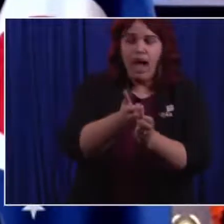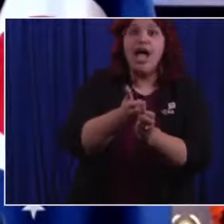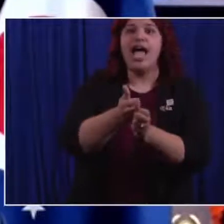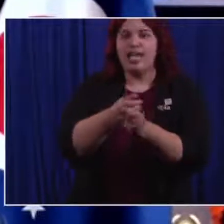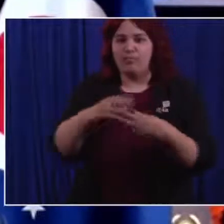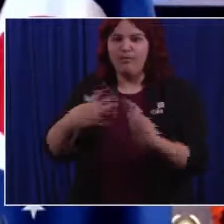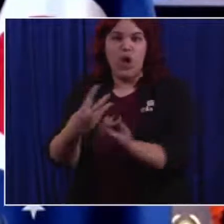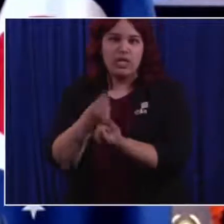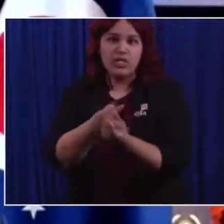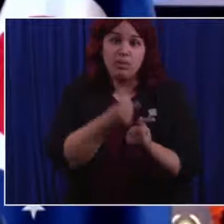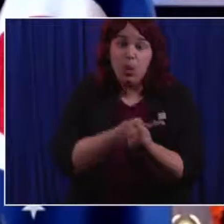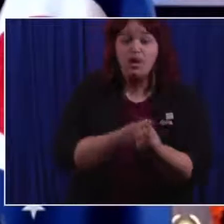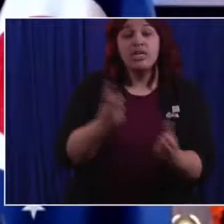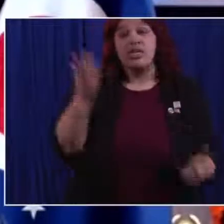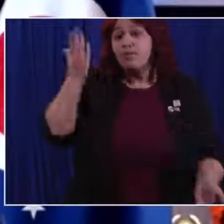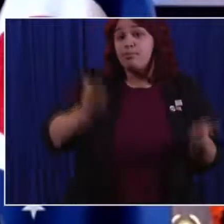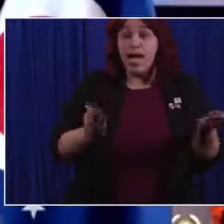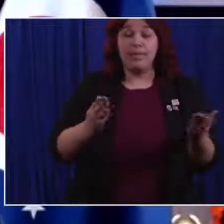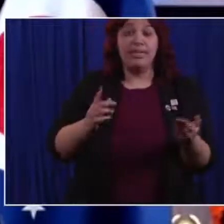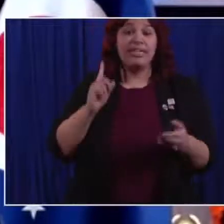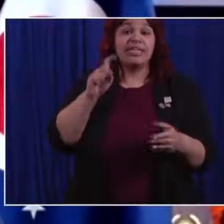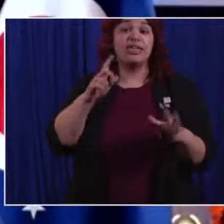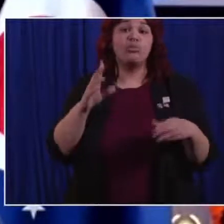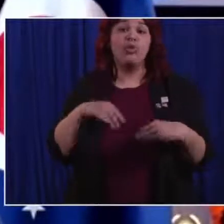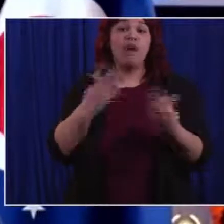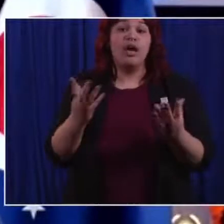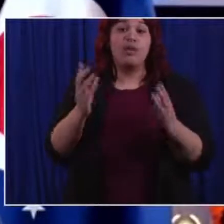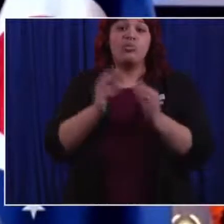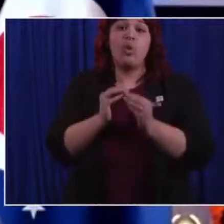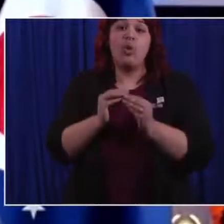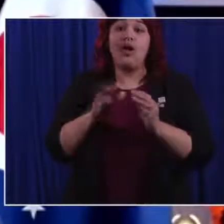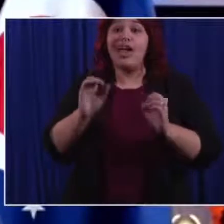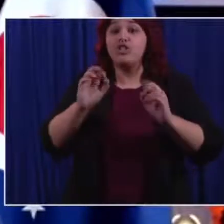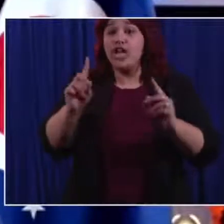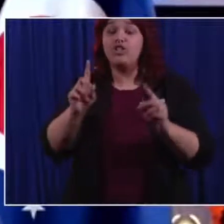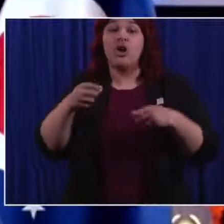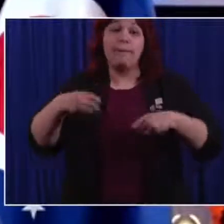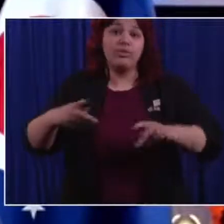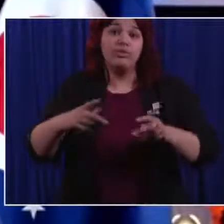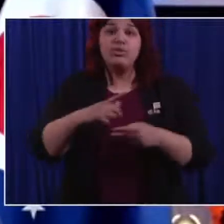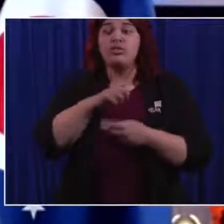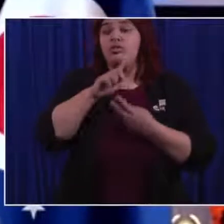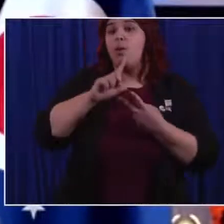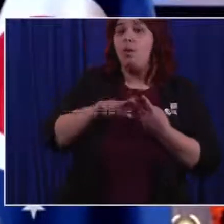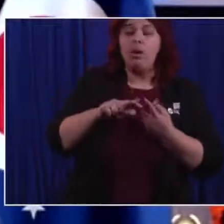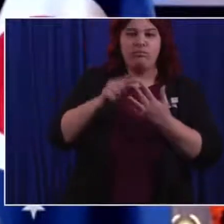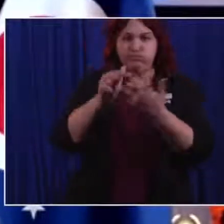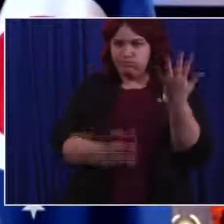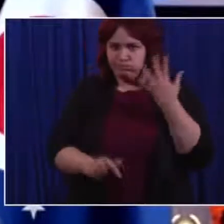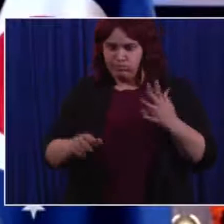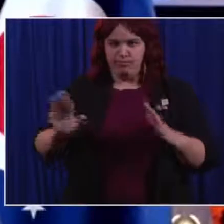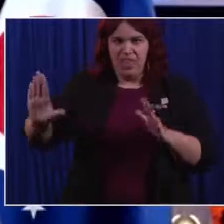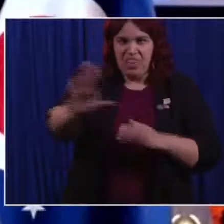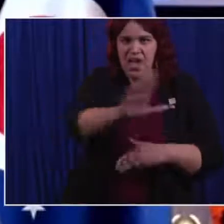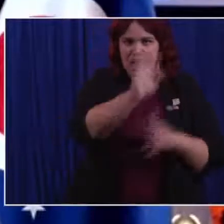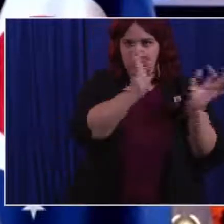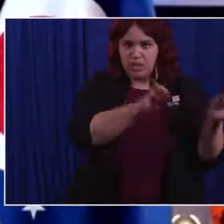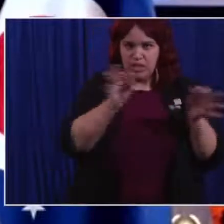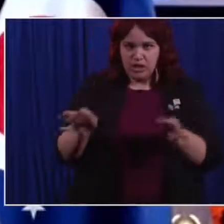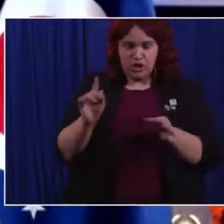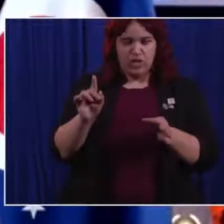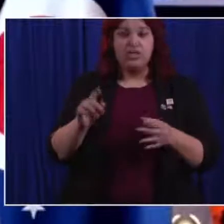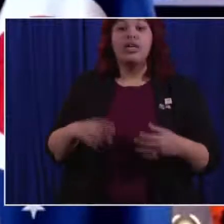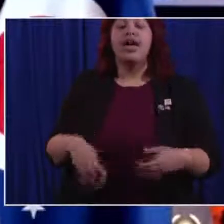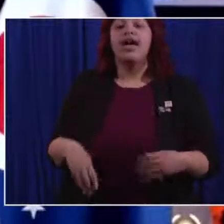they've added additional resources to help them. And now with the recent COVID package that passed, it's in the process of heading to the